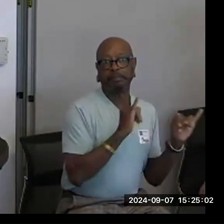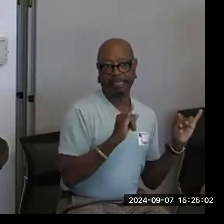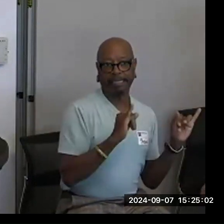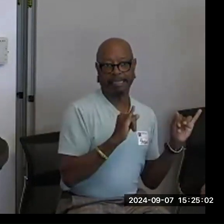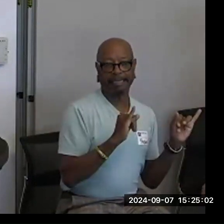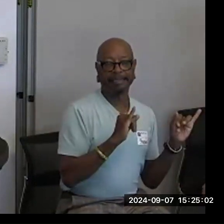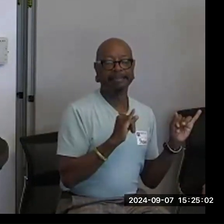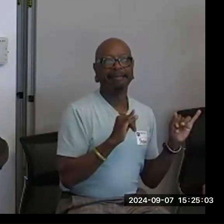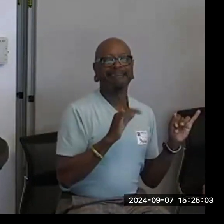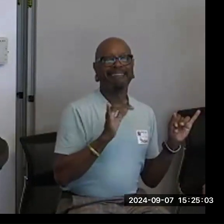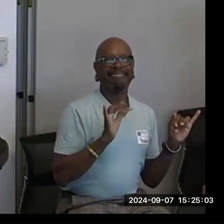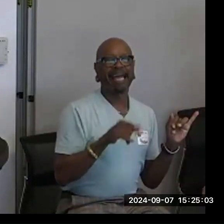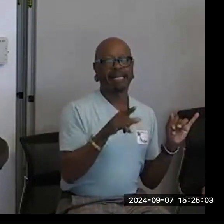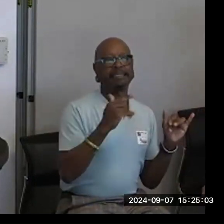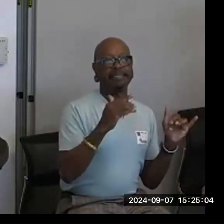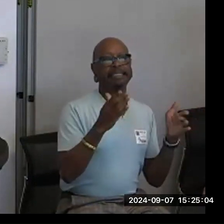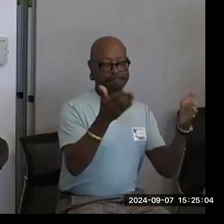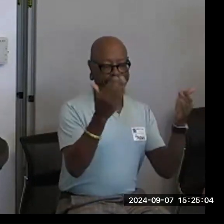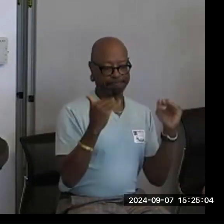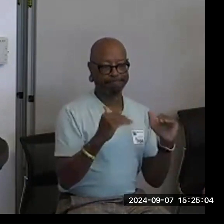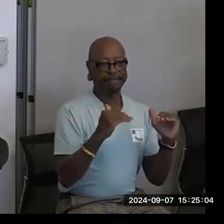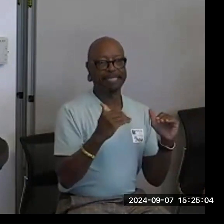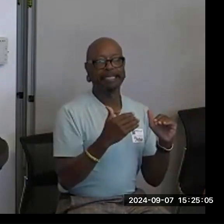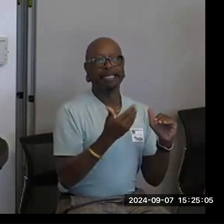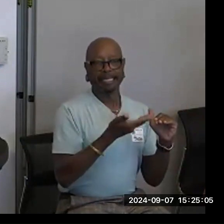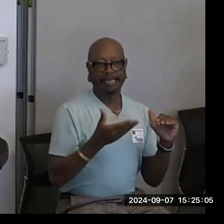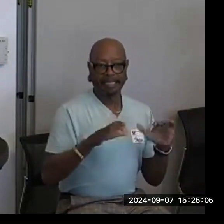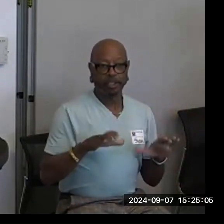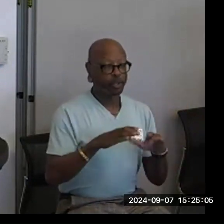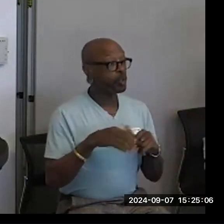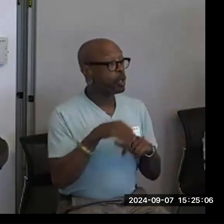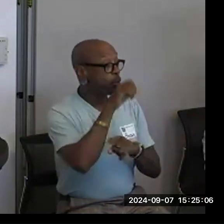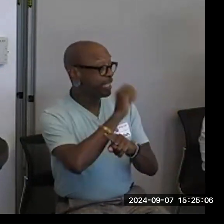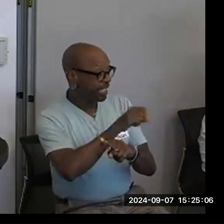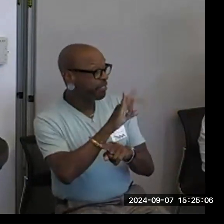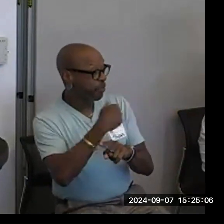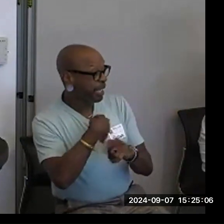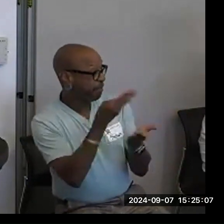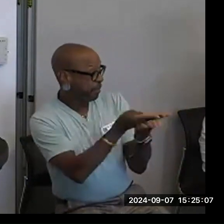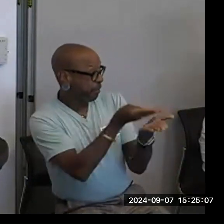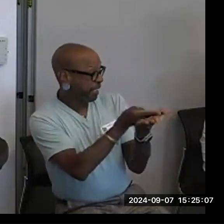the next trick to do. So Love to do it if we could get the funding.